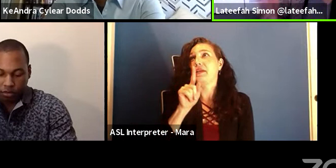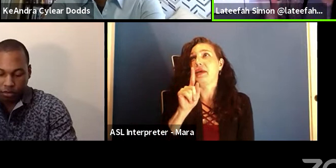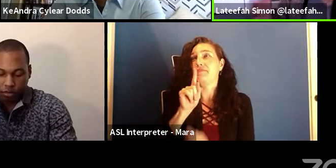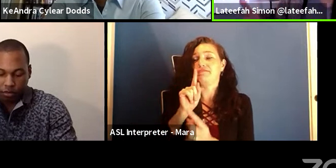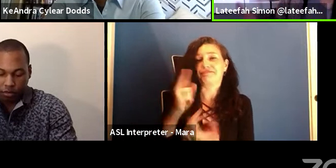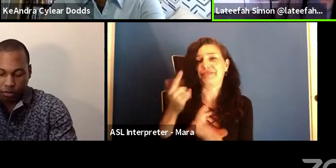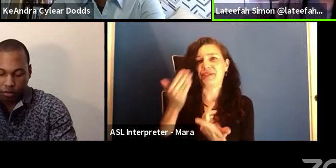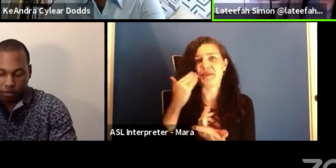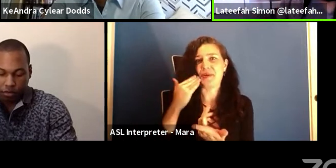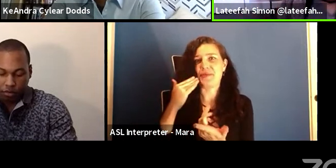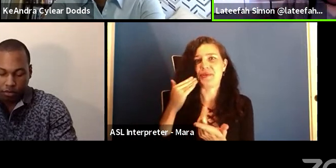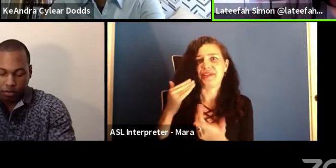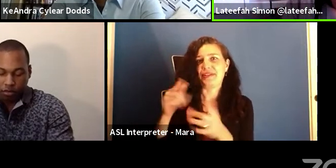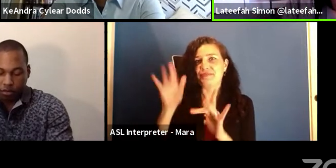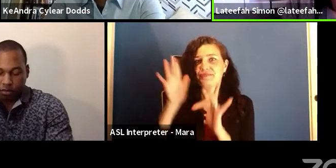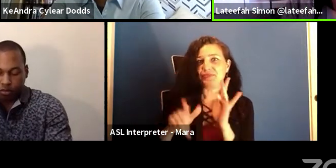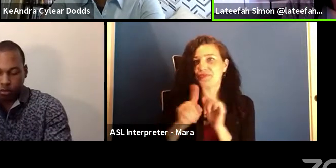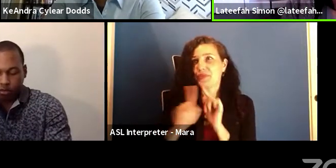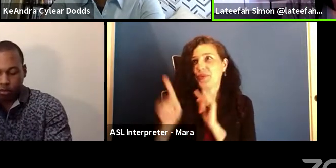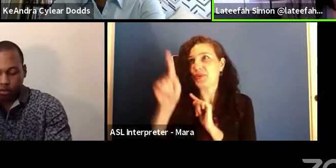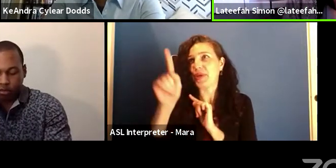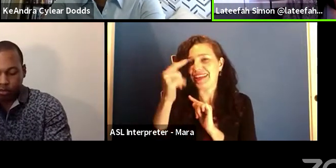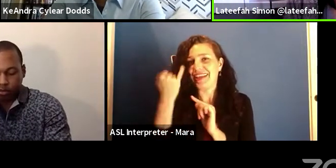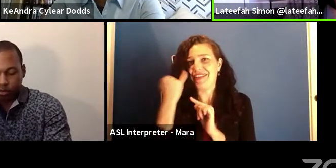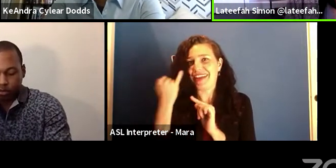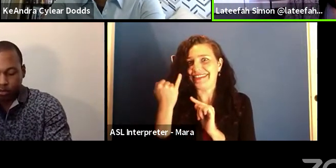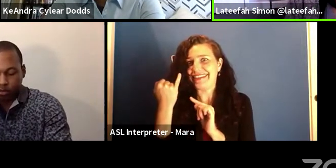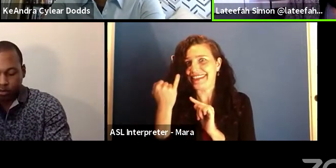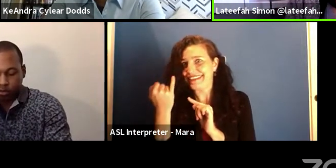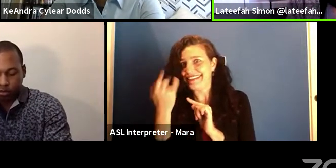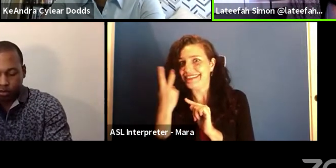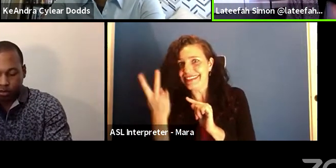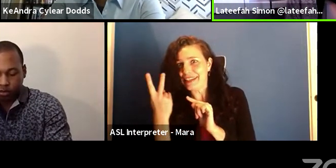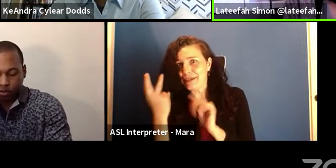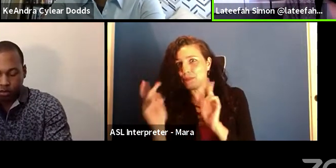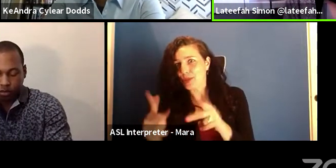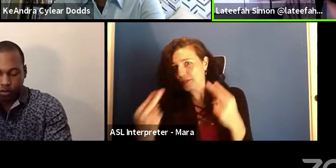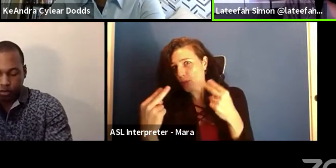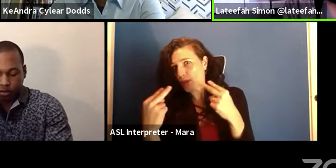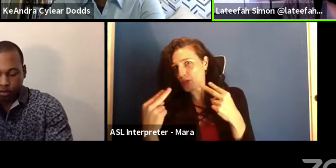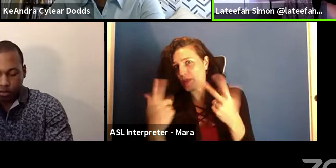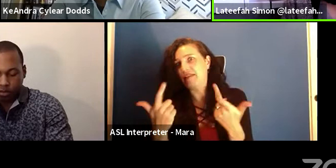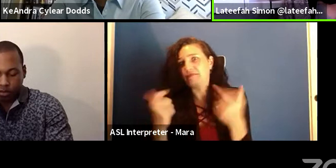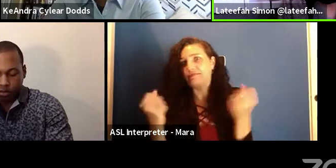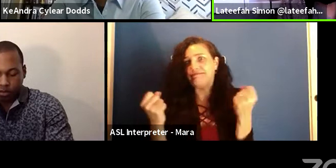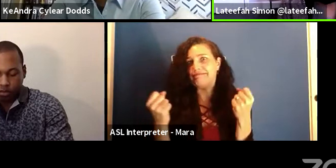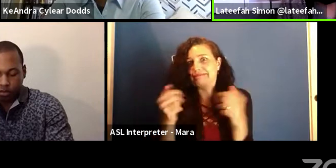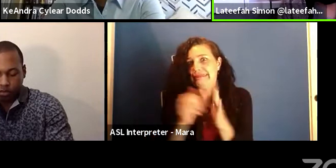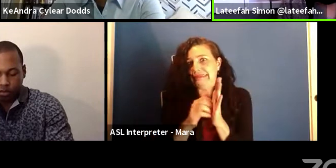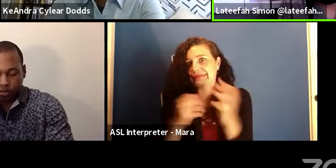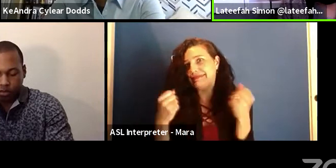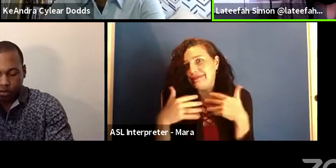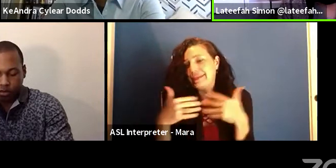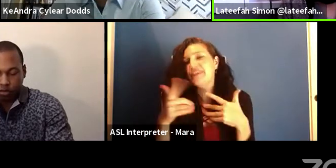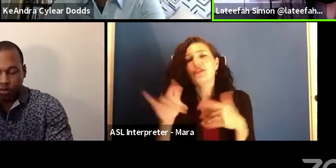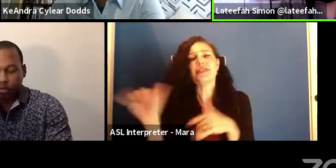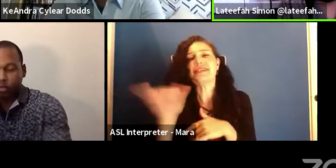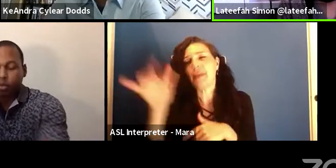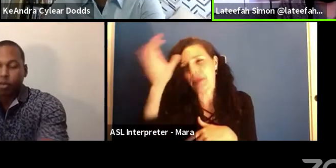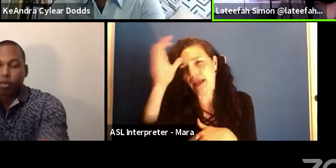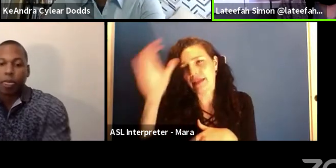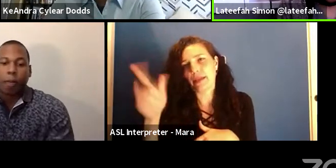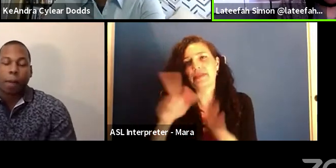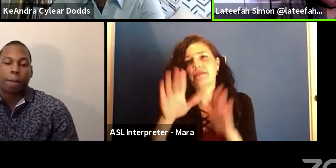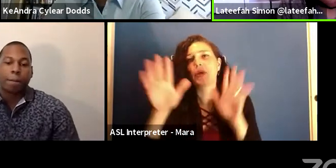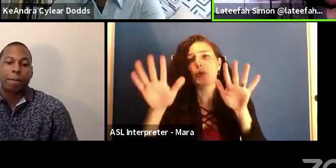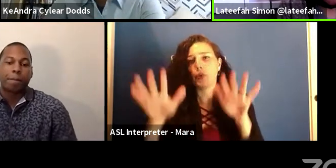don't, people need to see people. And the ambassador idea, again, is hiring folks from the community and training them in de-escalation,